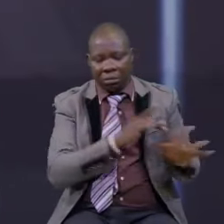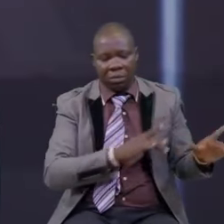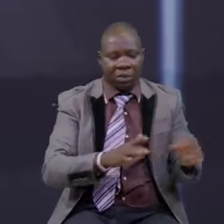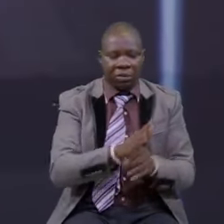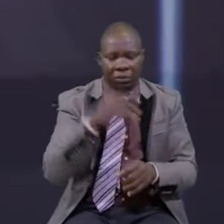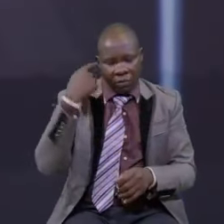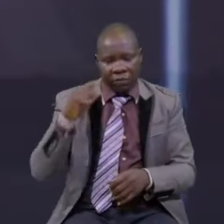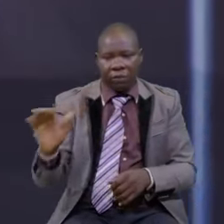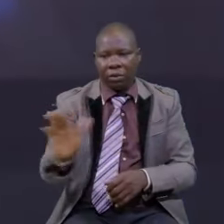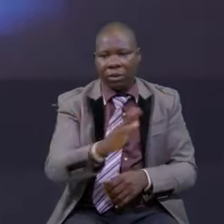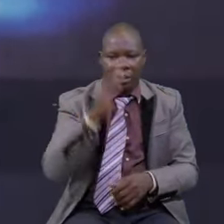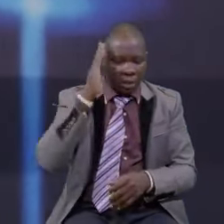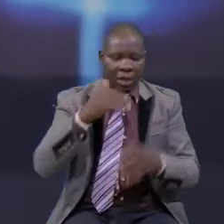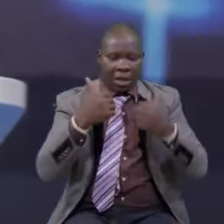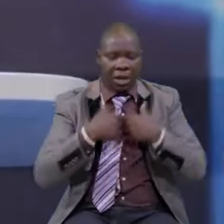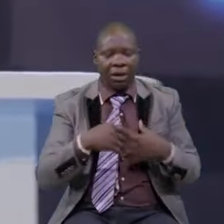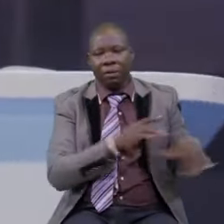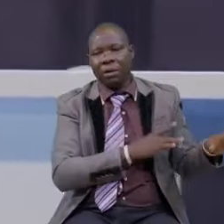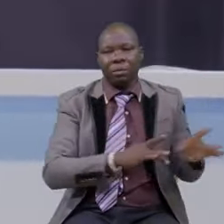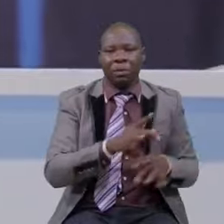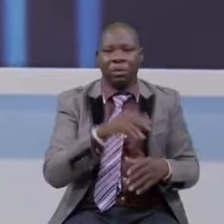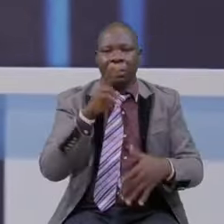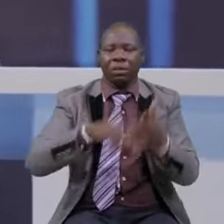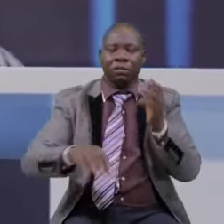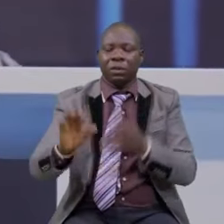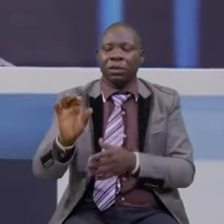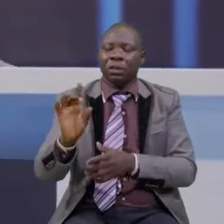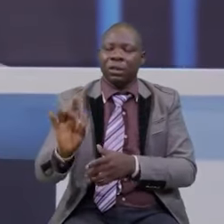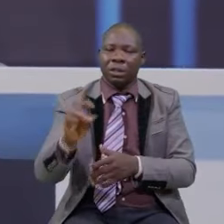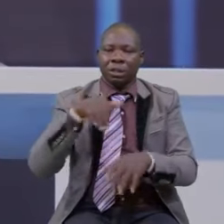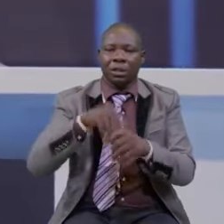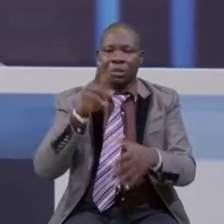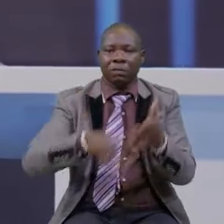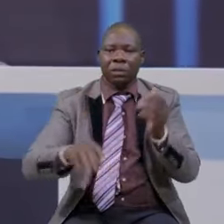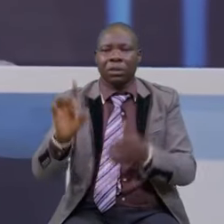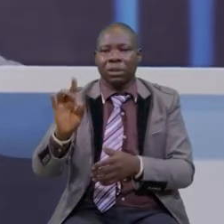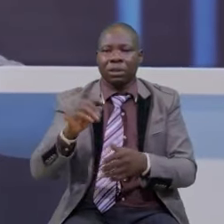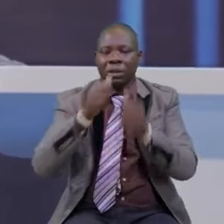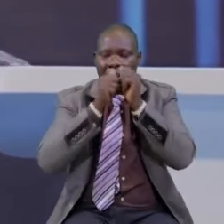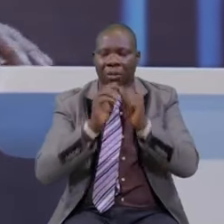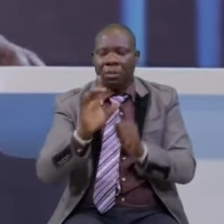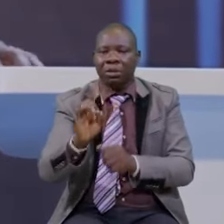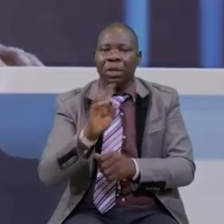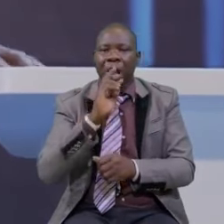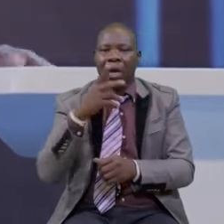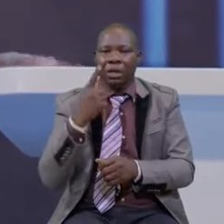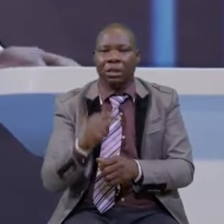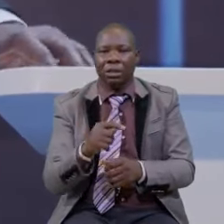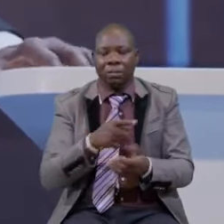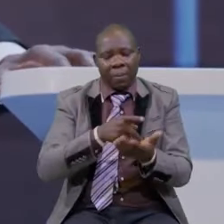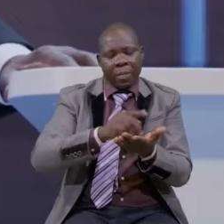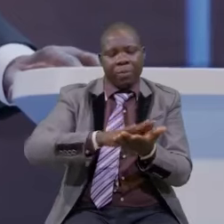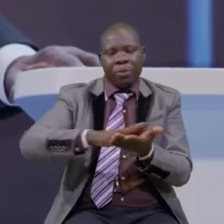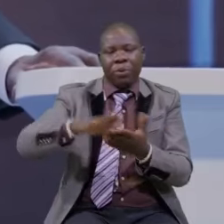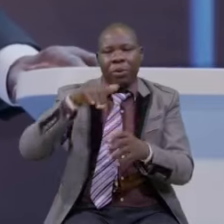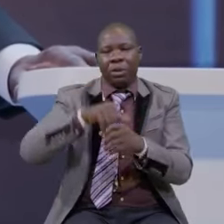they shall obtain mercy. Look at verse 8. In verse 8, blessed are the pure in